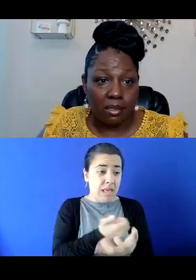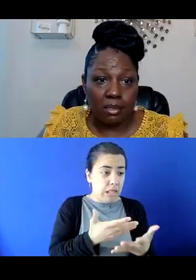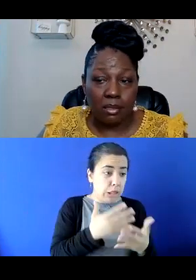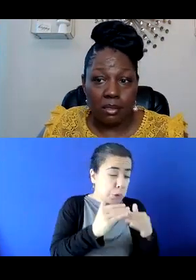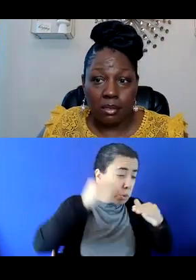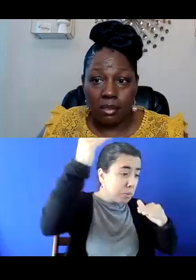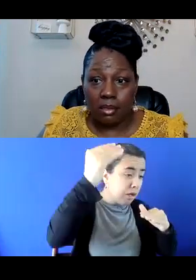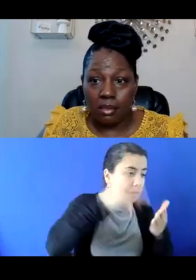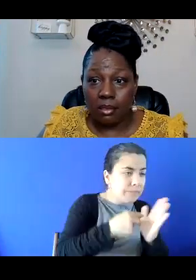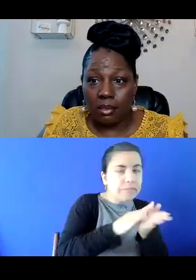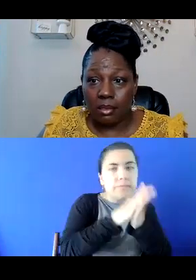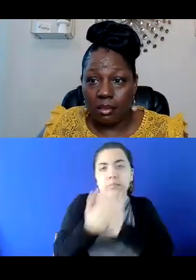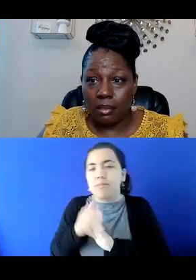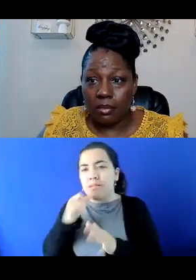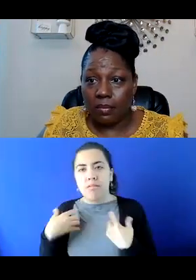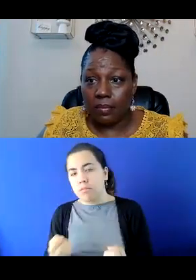us.